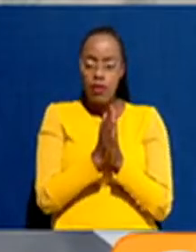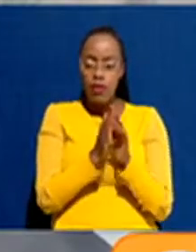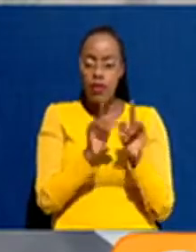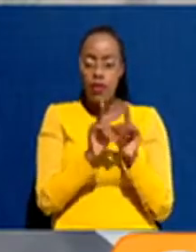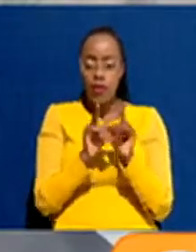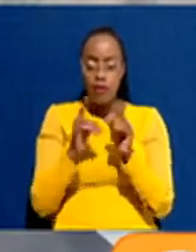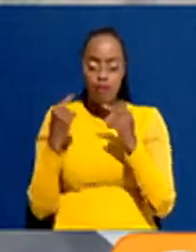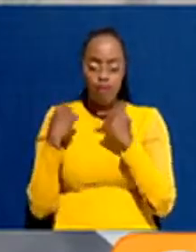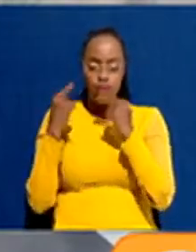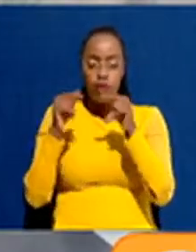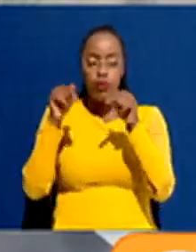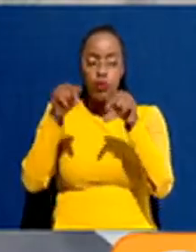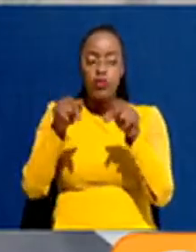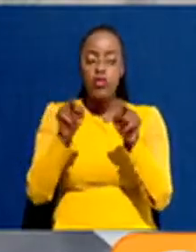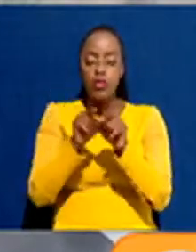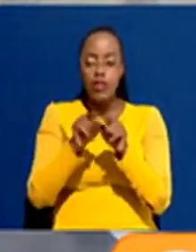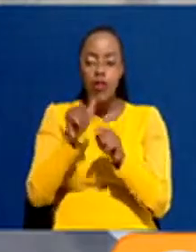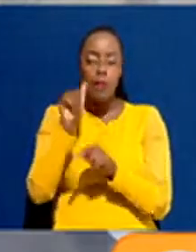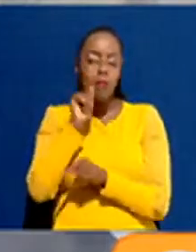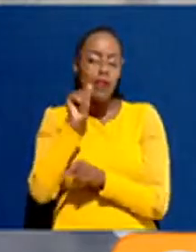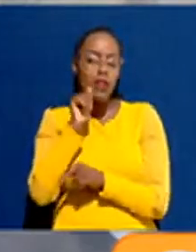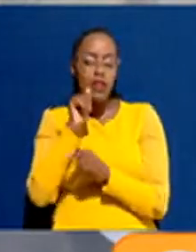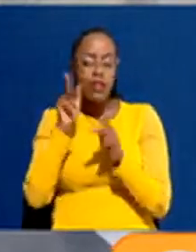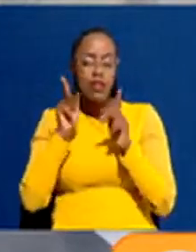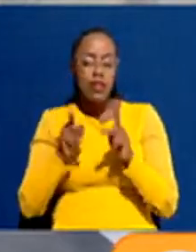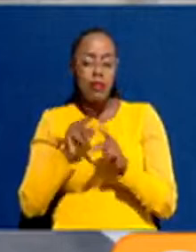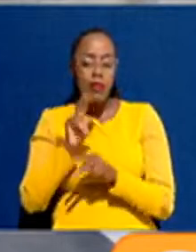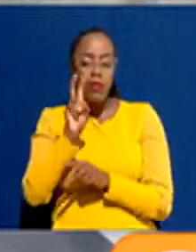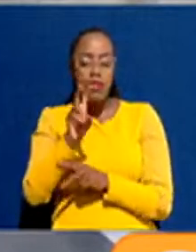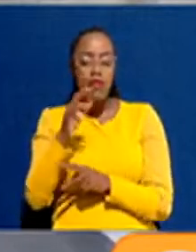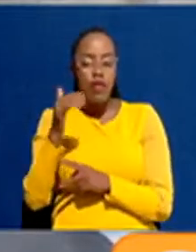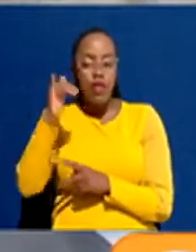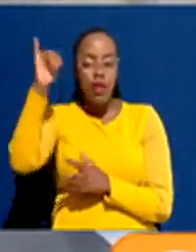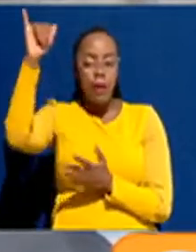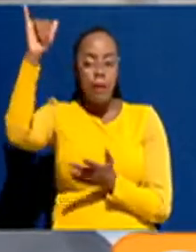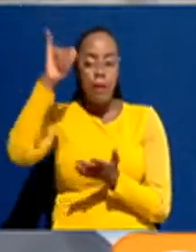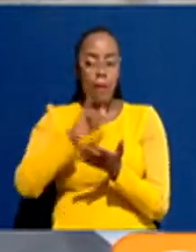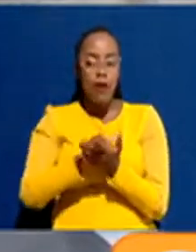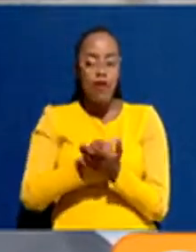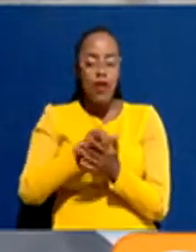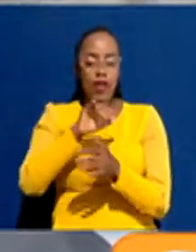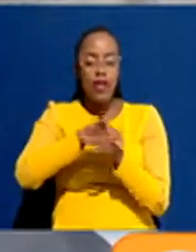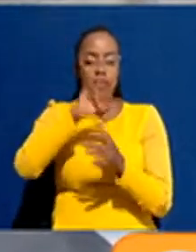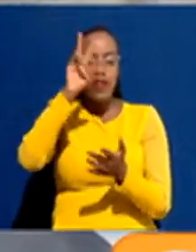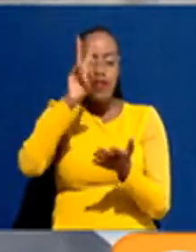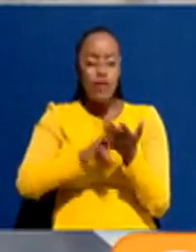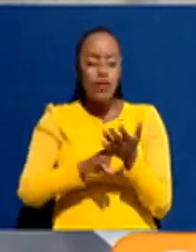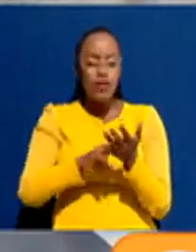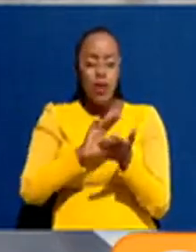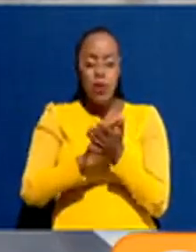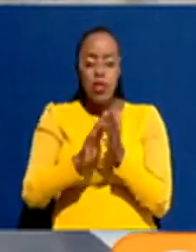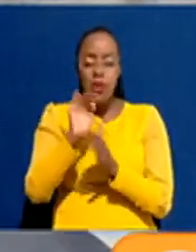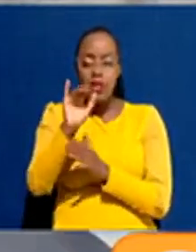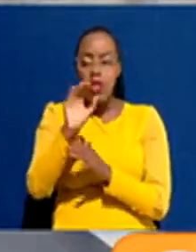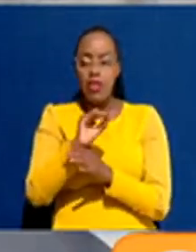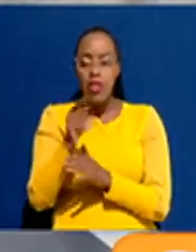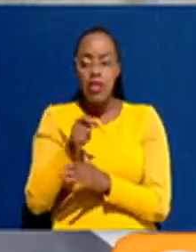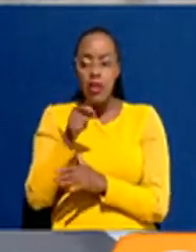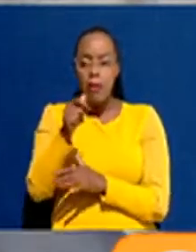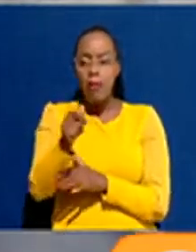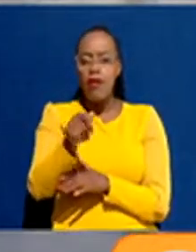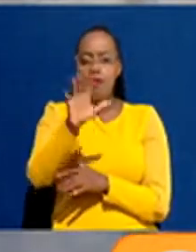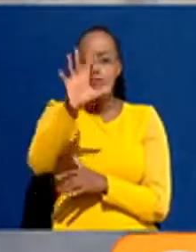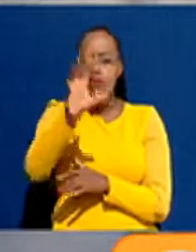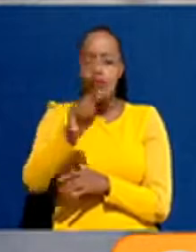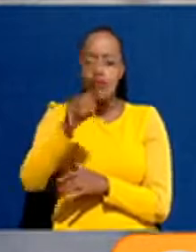today, Britons just show up at the airport and they get a visa without even bothering. They just pay the